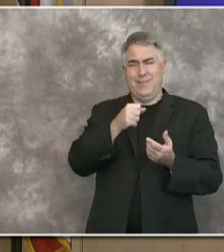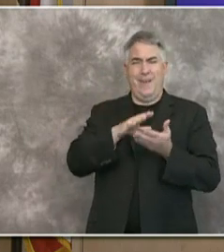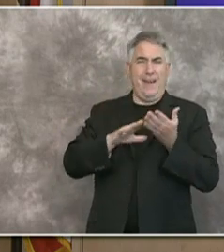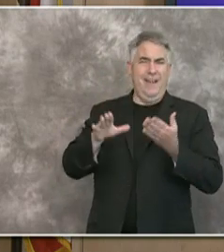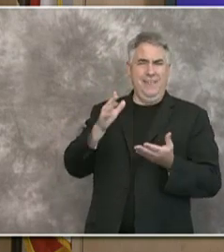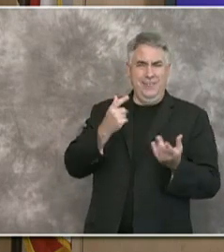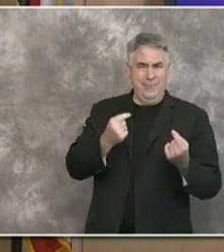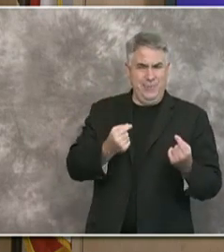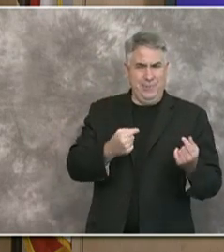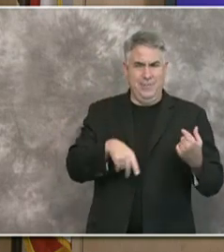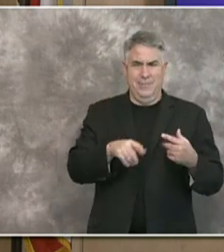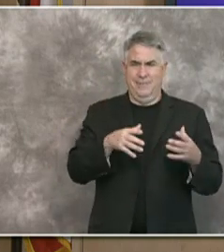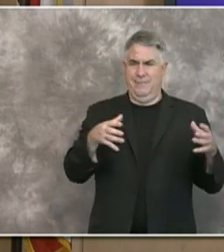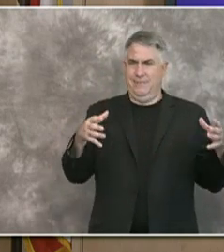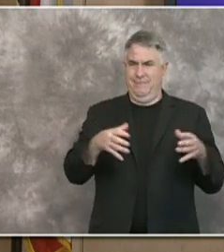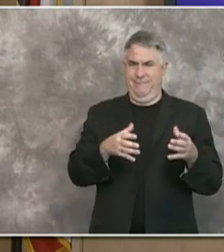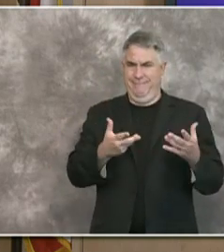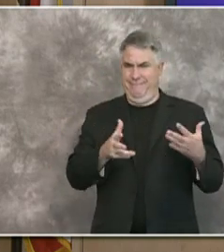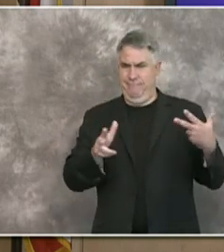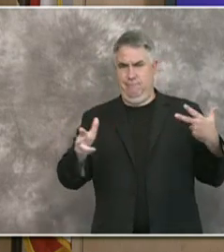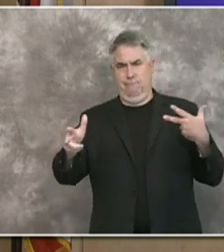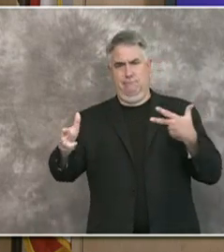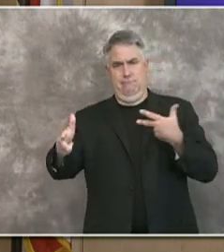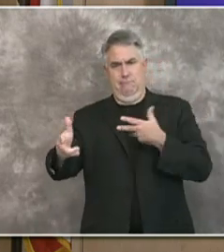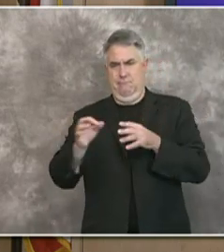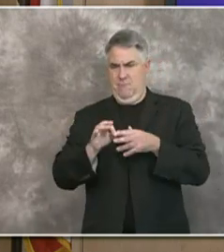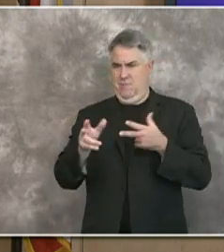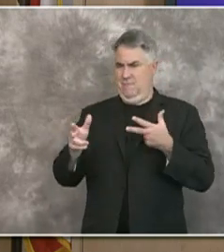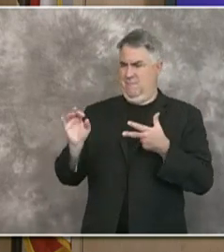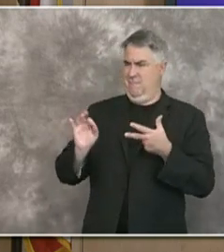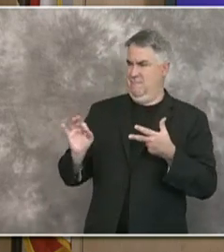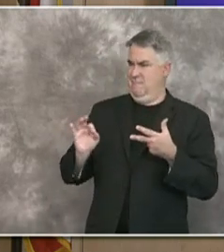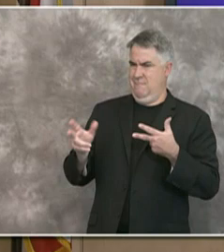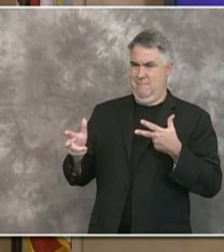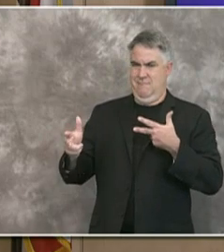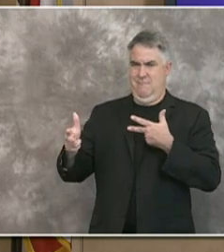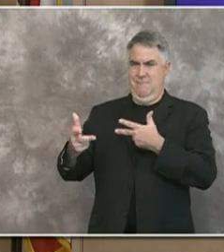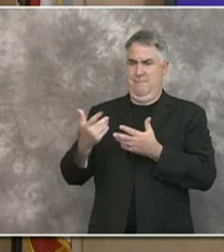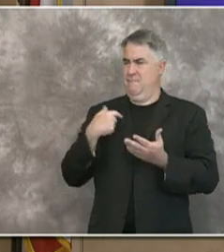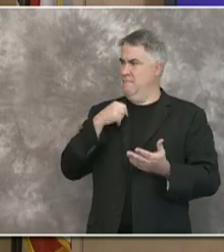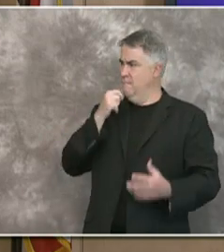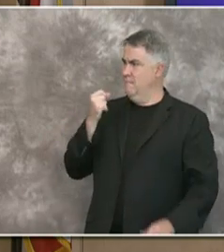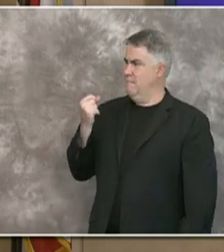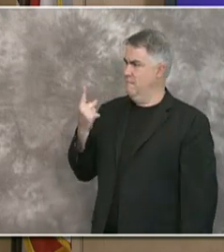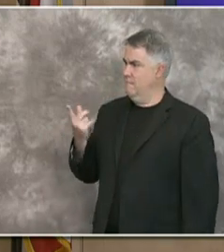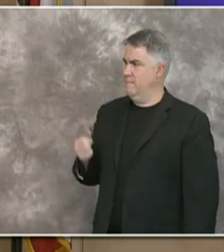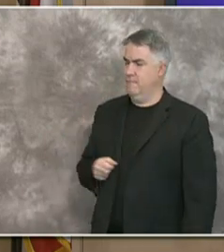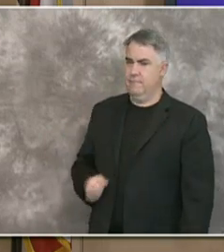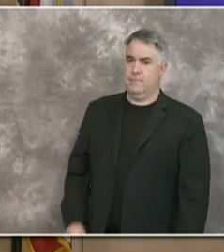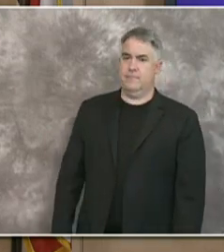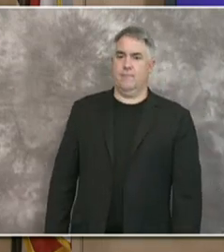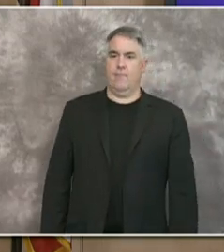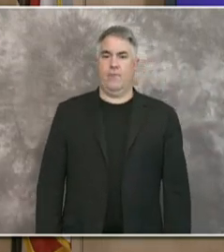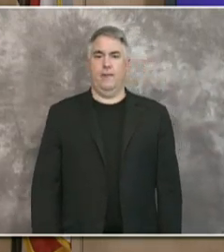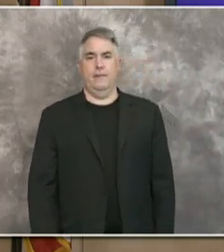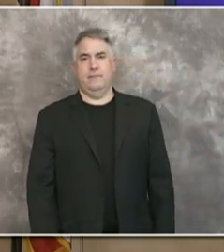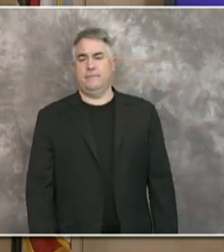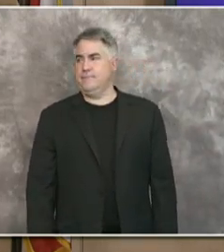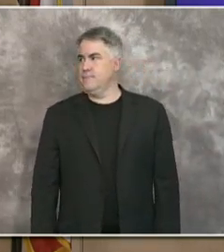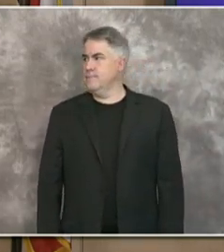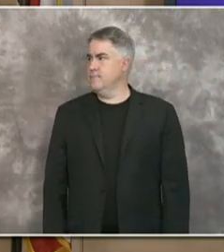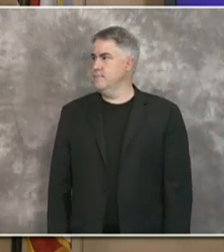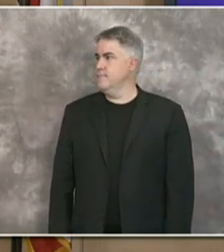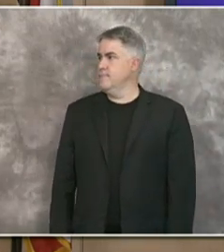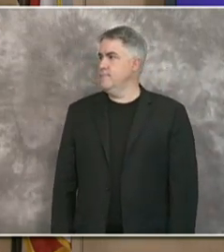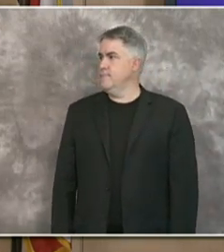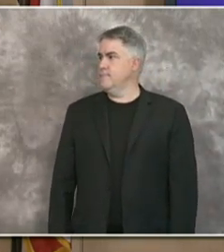car parades and general drive-in movies allowed but not drive-in commencement ceremonies? Okay, Dr. Wooten's going to respond.